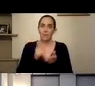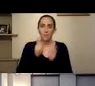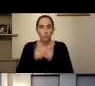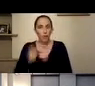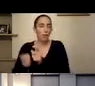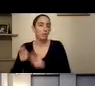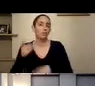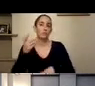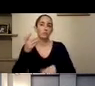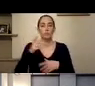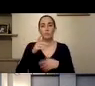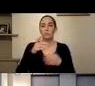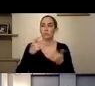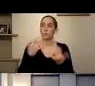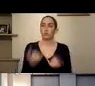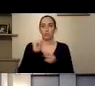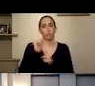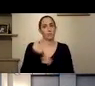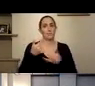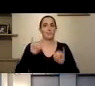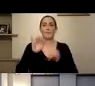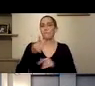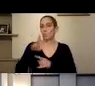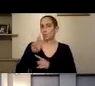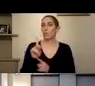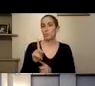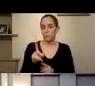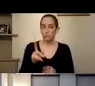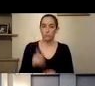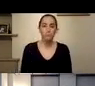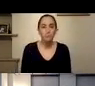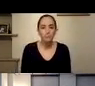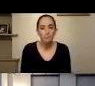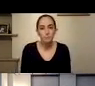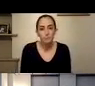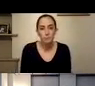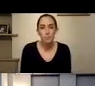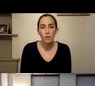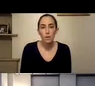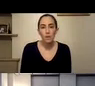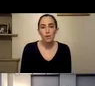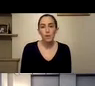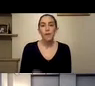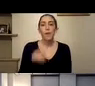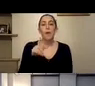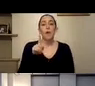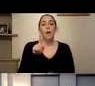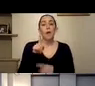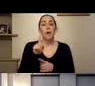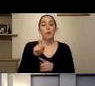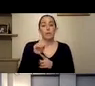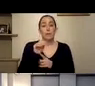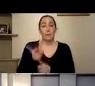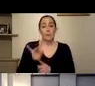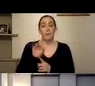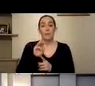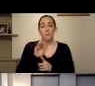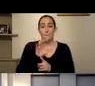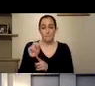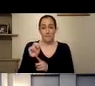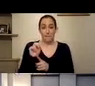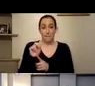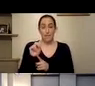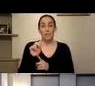ended 2020 with $108 million in operating income. That compared to the prior year of